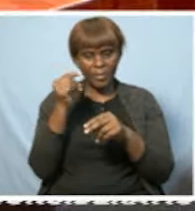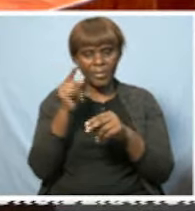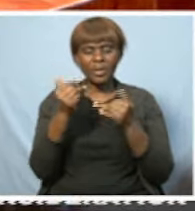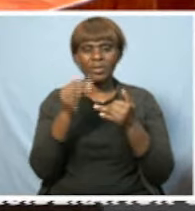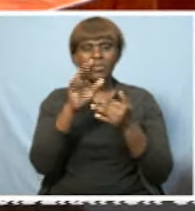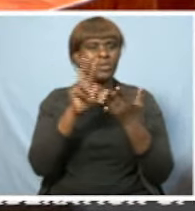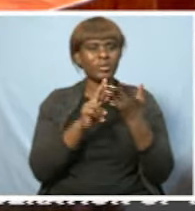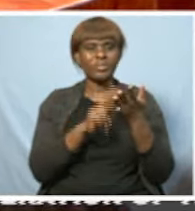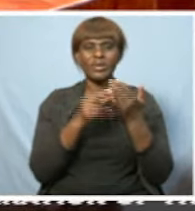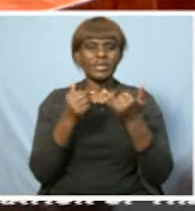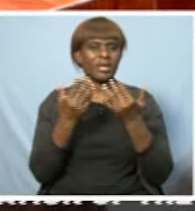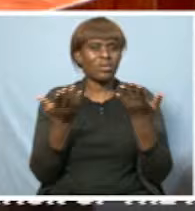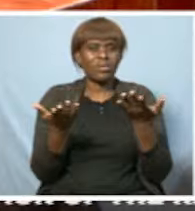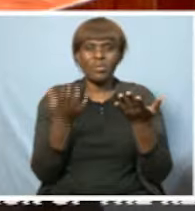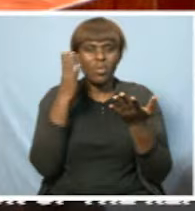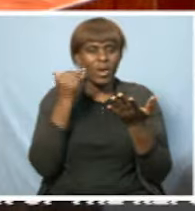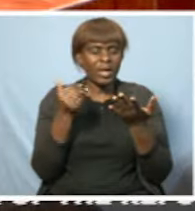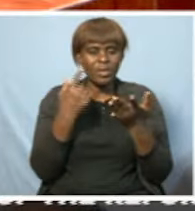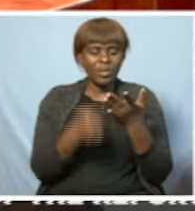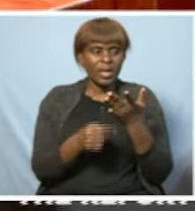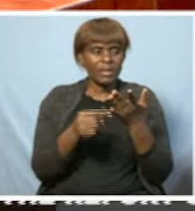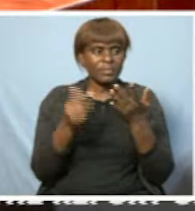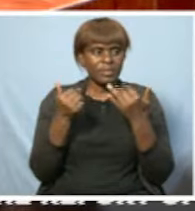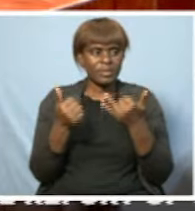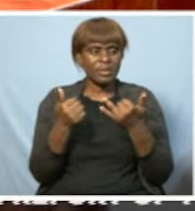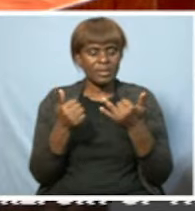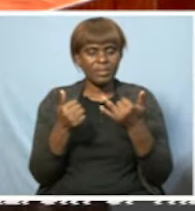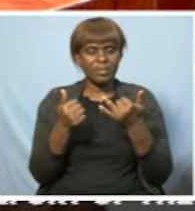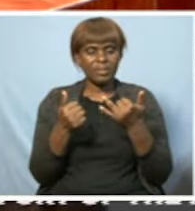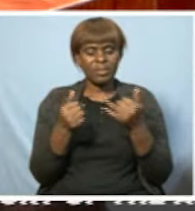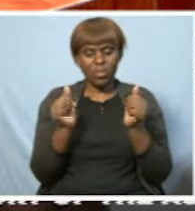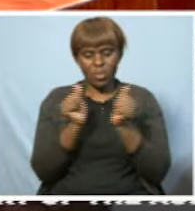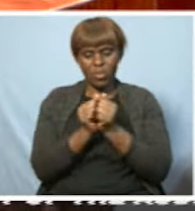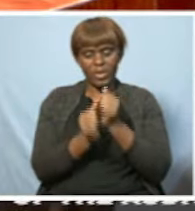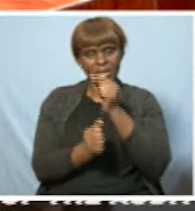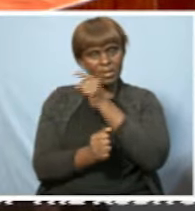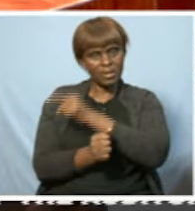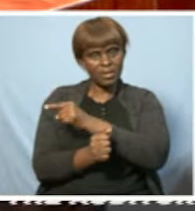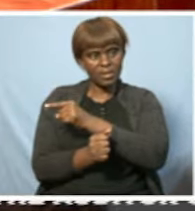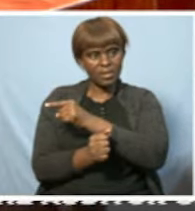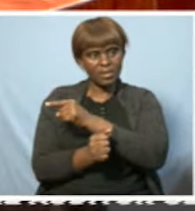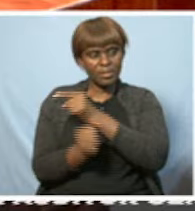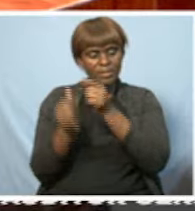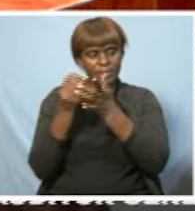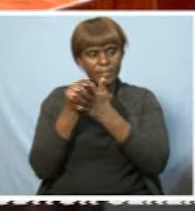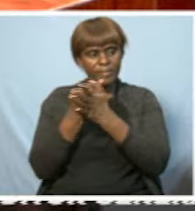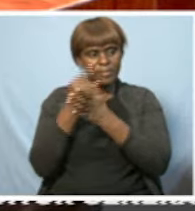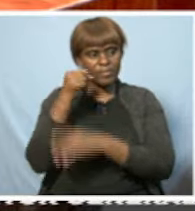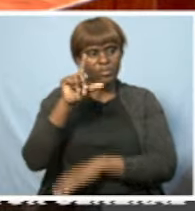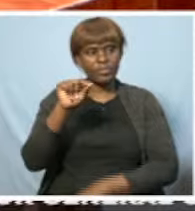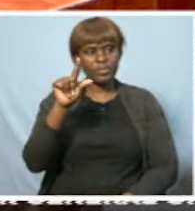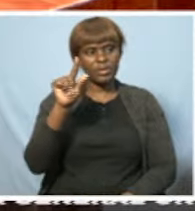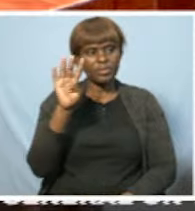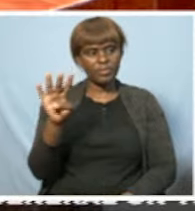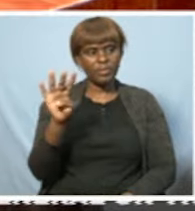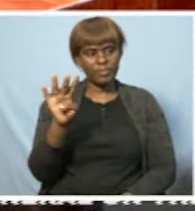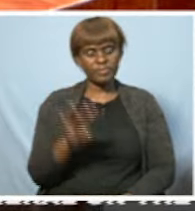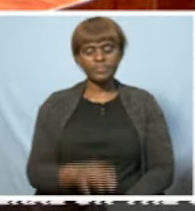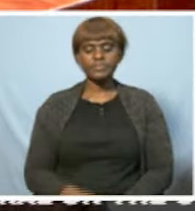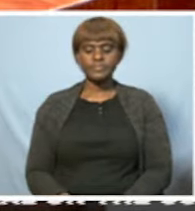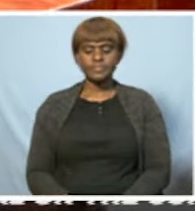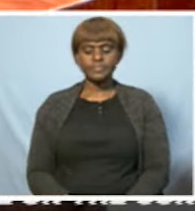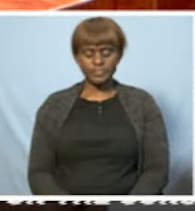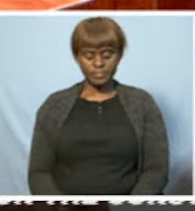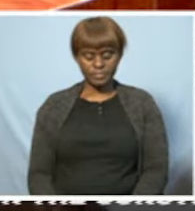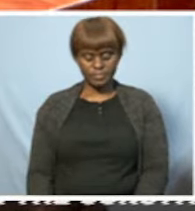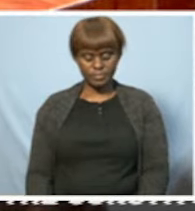status as at now as regards to funding for 2024?